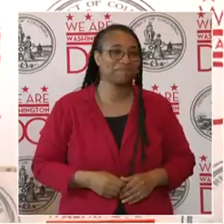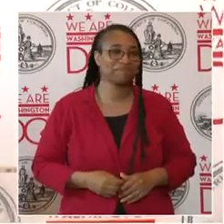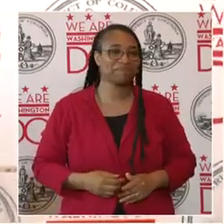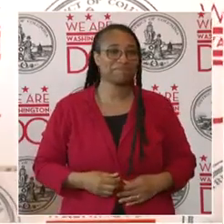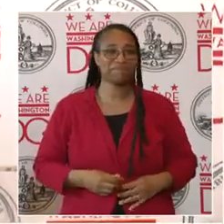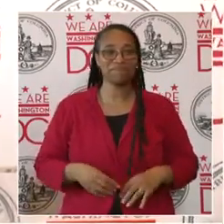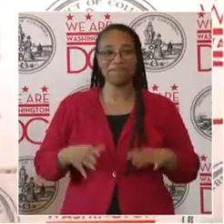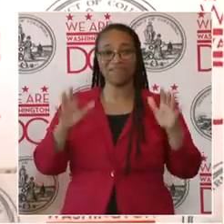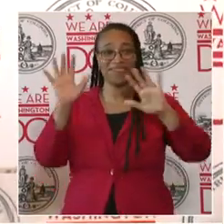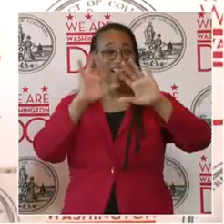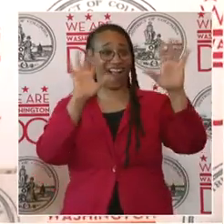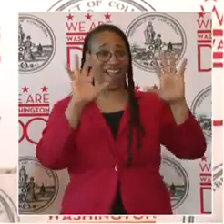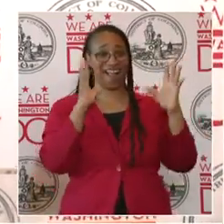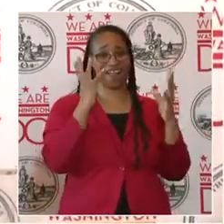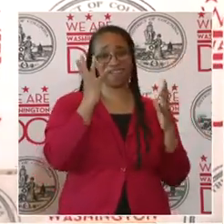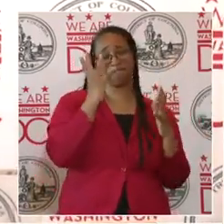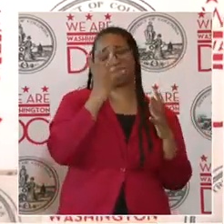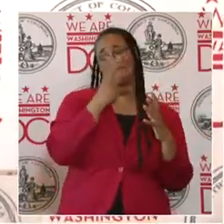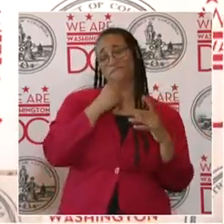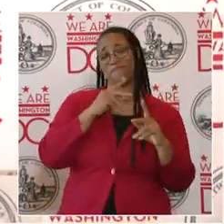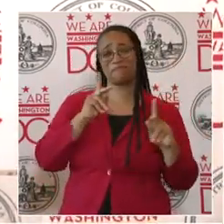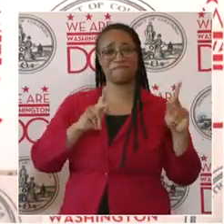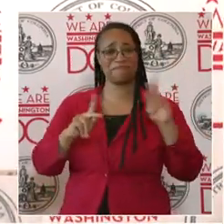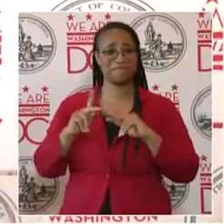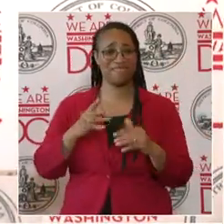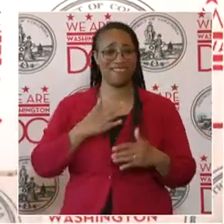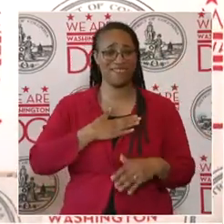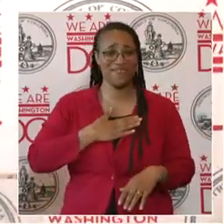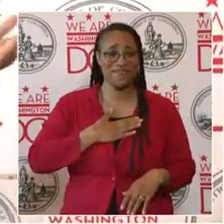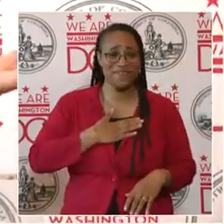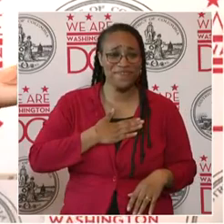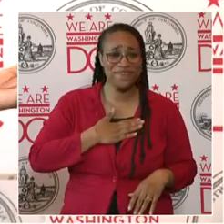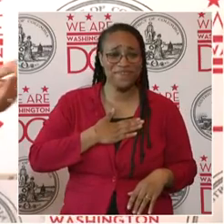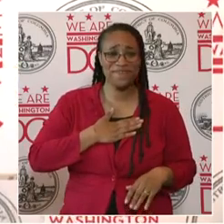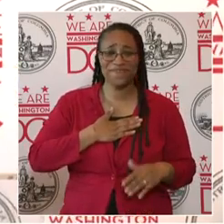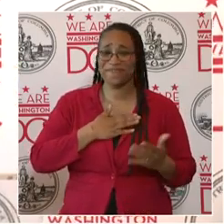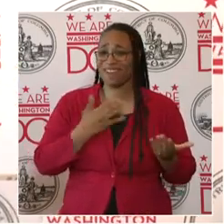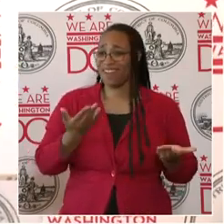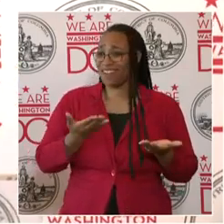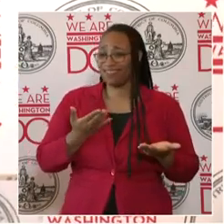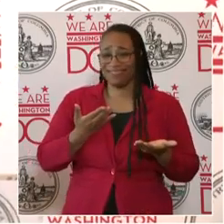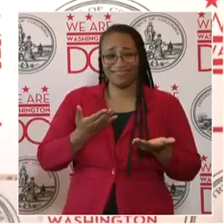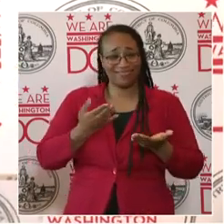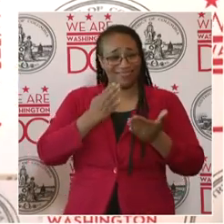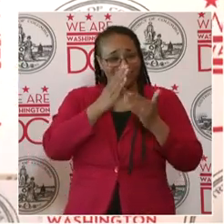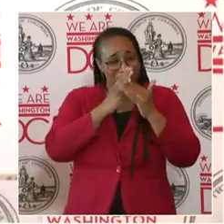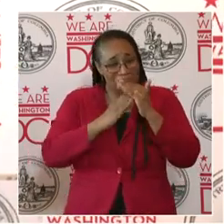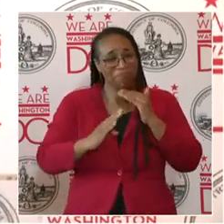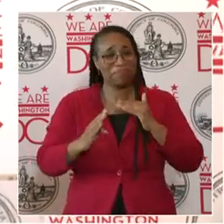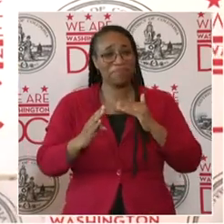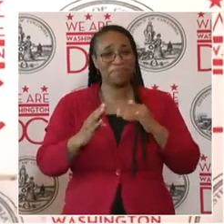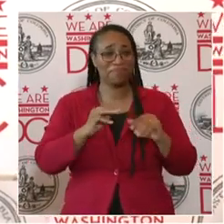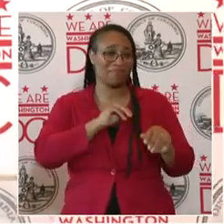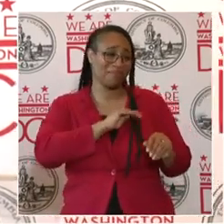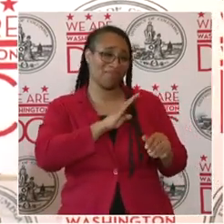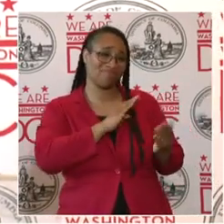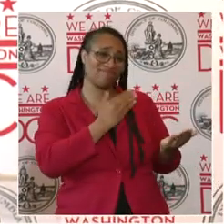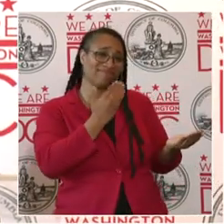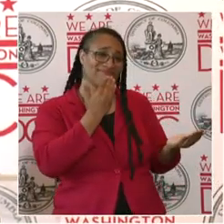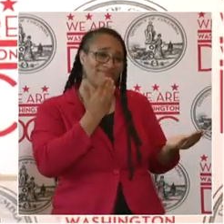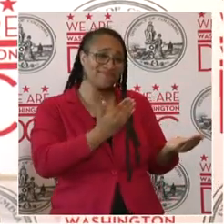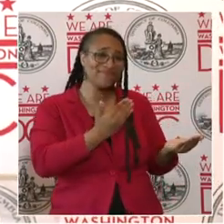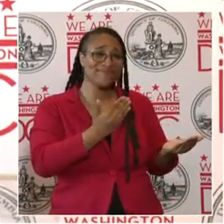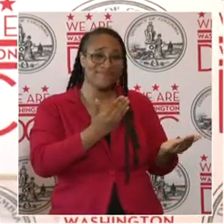Beautiful people, I am so happy and so humbled to be before you. Thank you to our mayor and the women that have presented